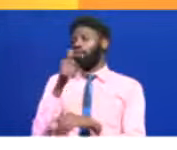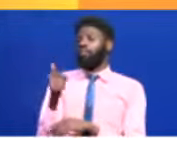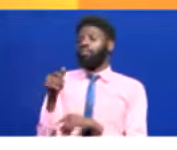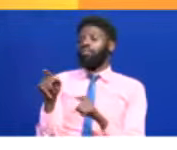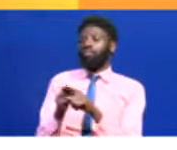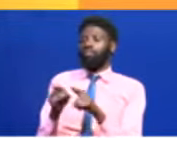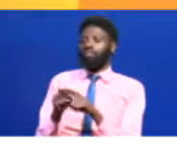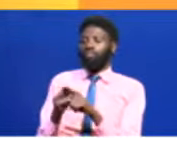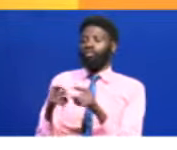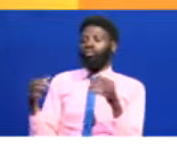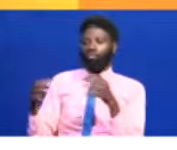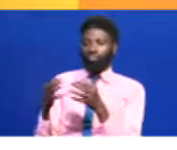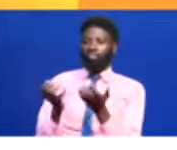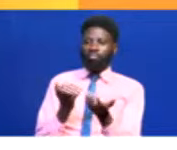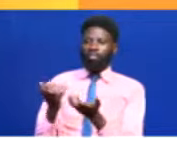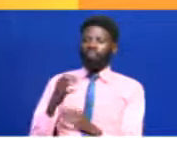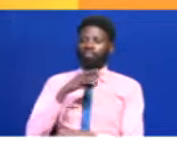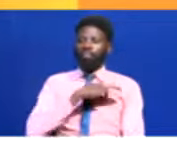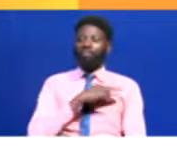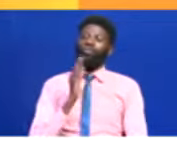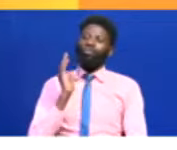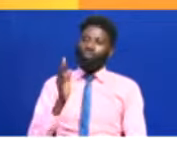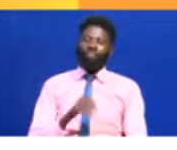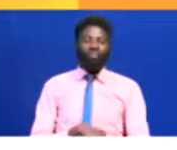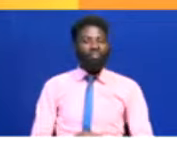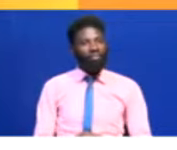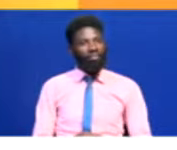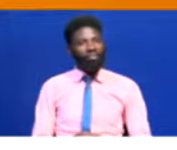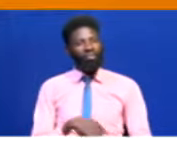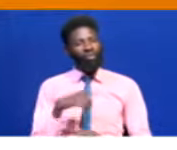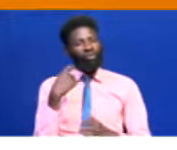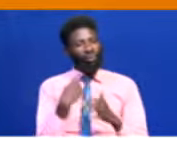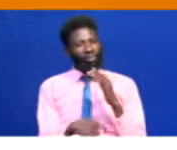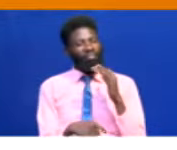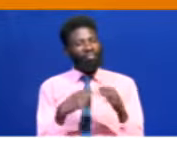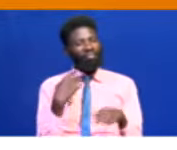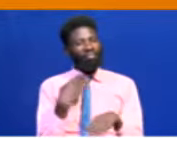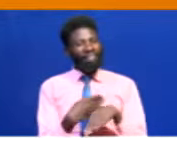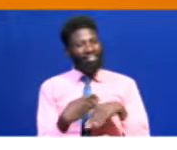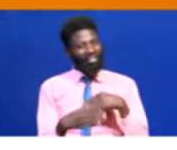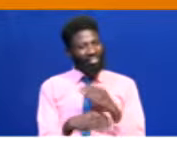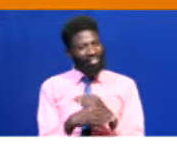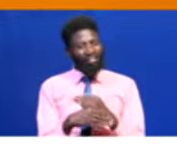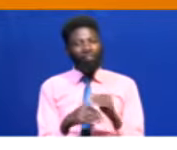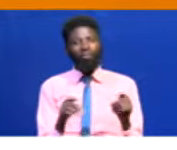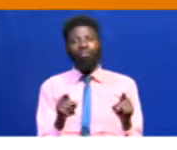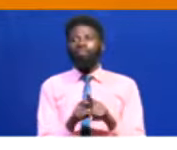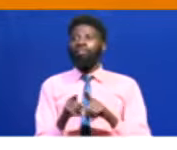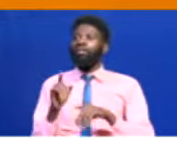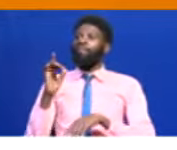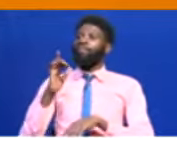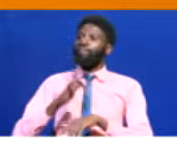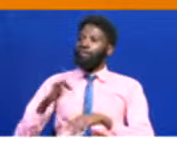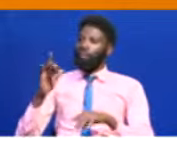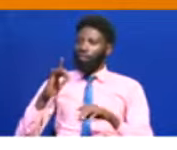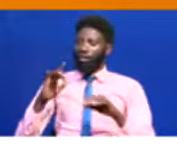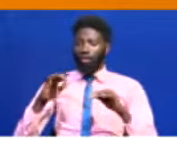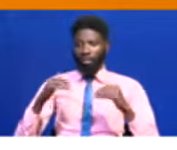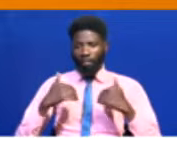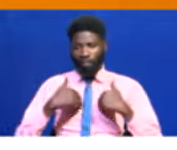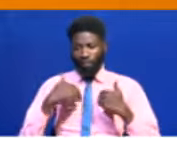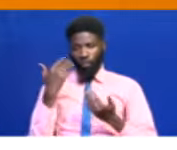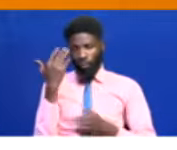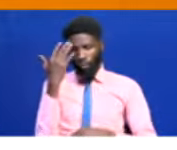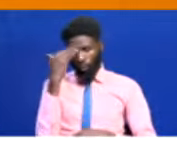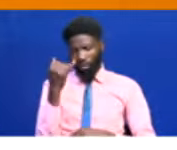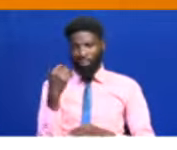Yes, of creating jobs. The cost of construction, also is affected by the materials that are